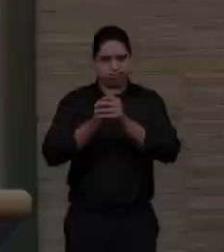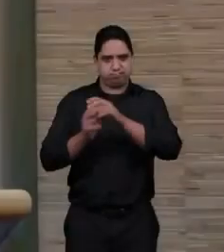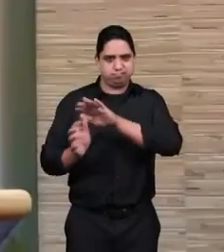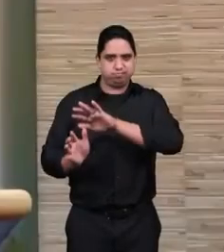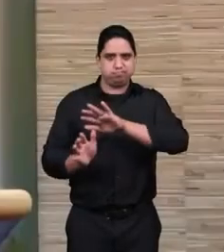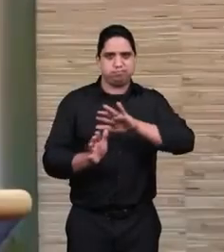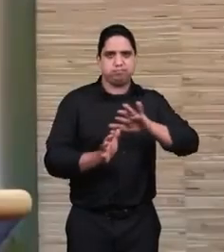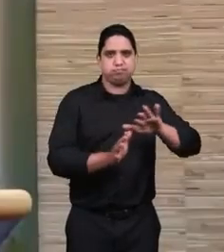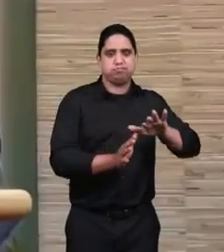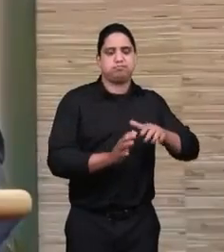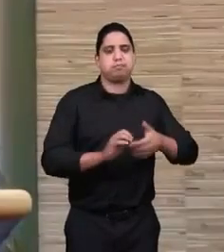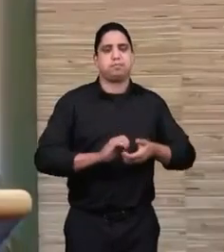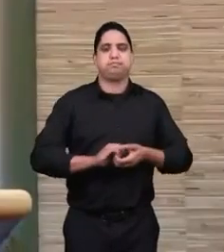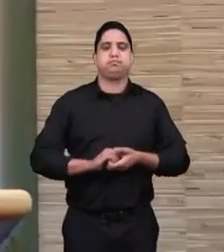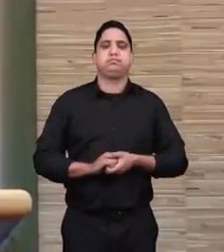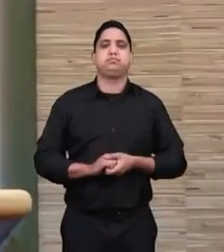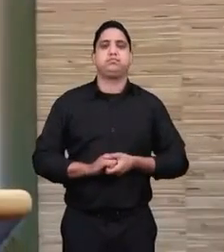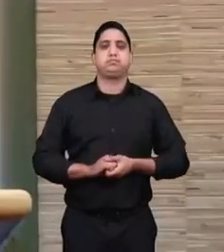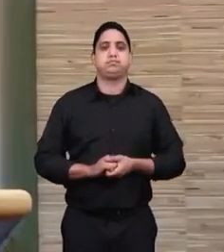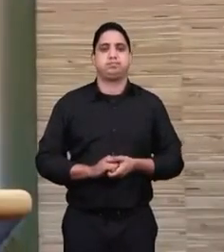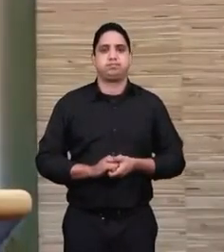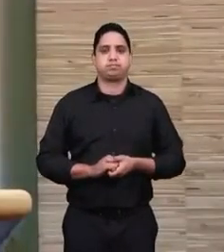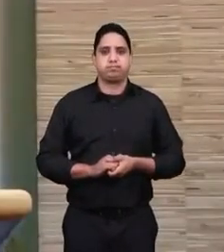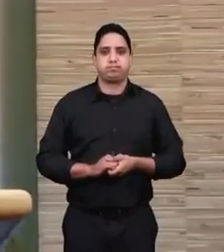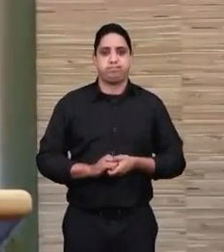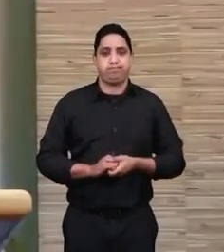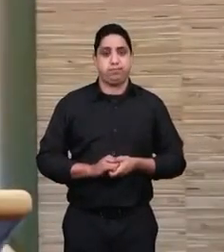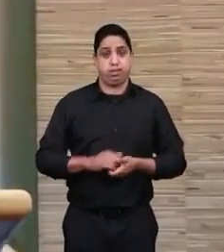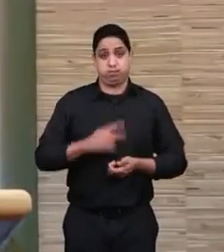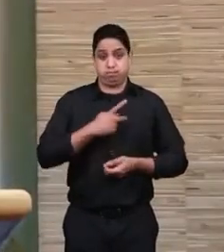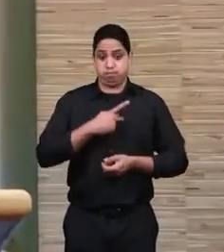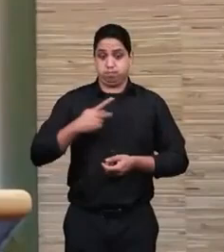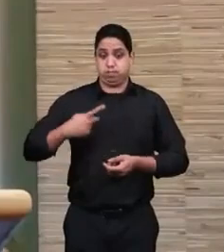As we begin our Sunday Bible School today,